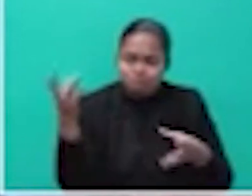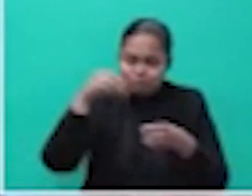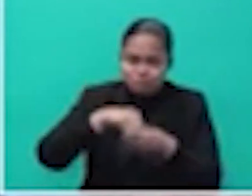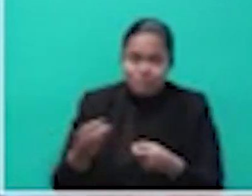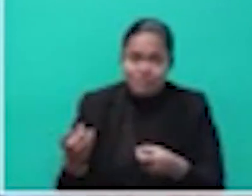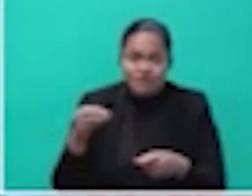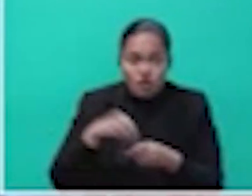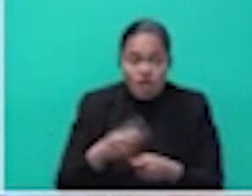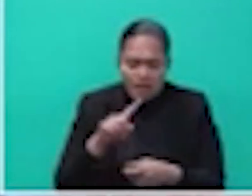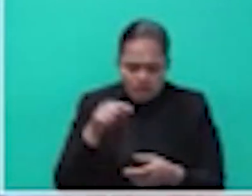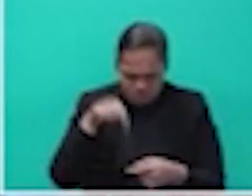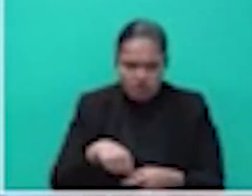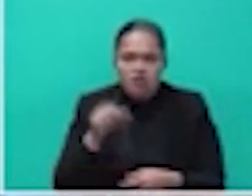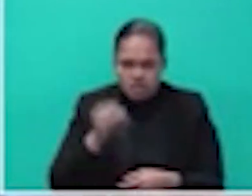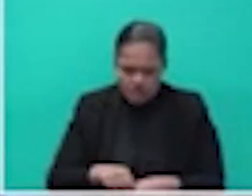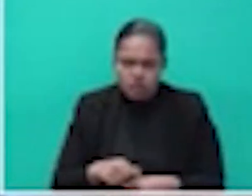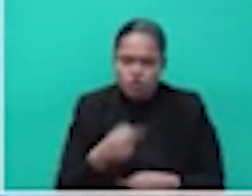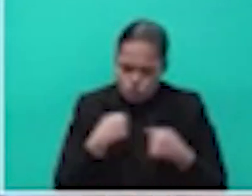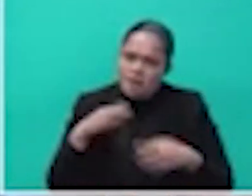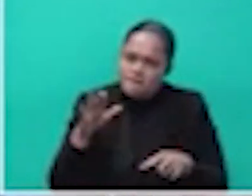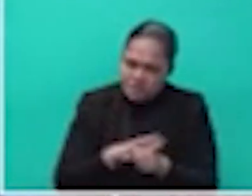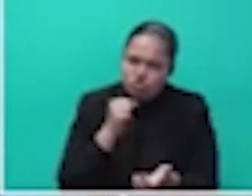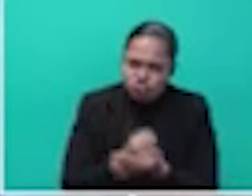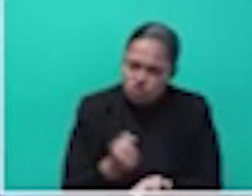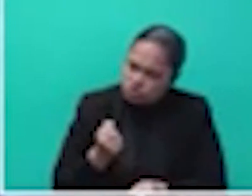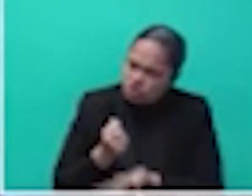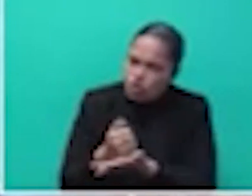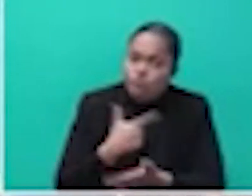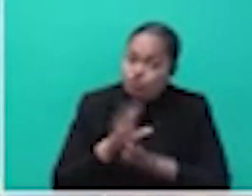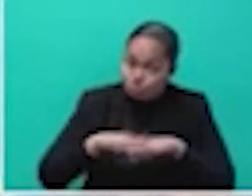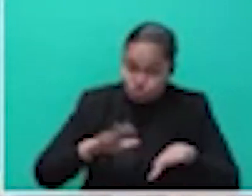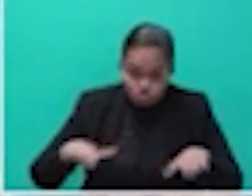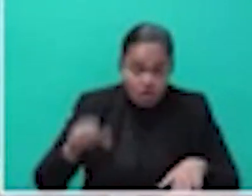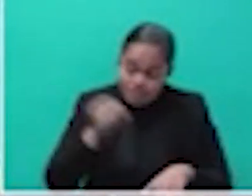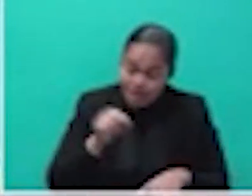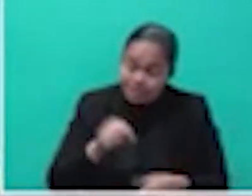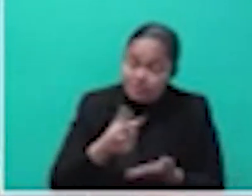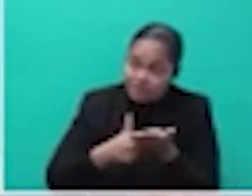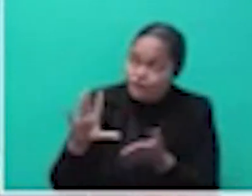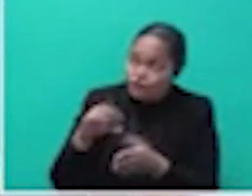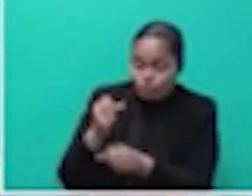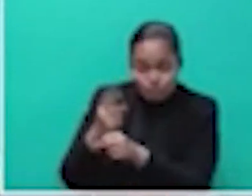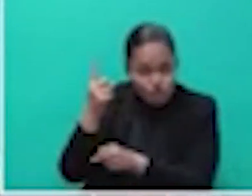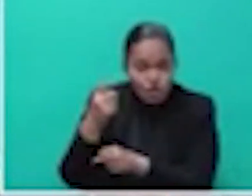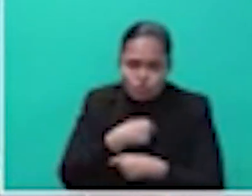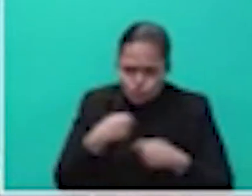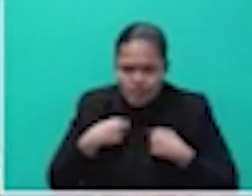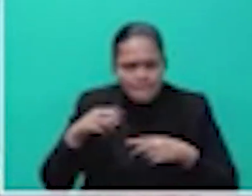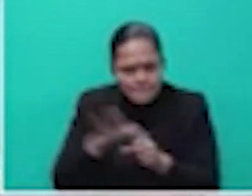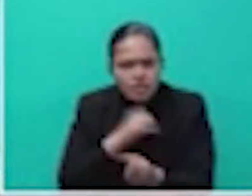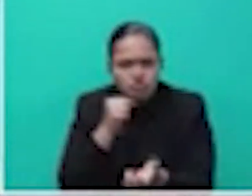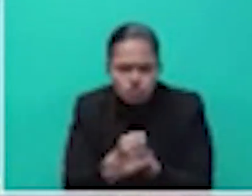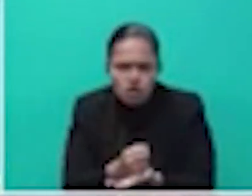part. From our part of this house, we'll make sure that we do that. Because the children, as we say, are a gift from God to us. We need to make sure, and some